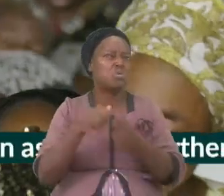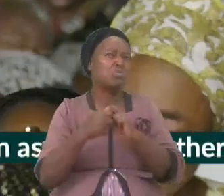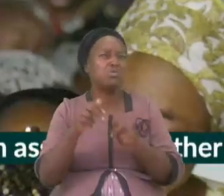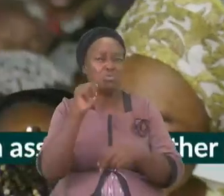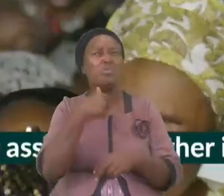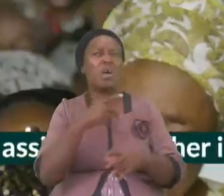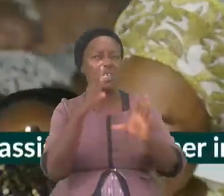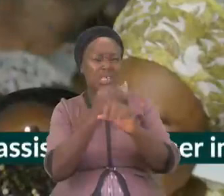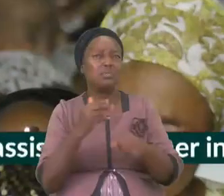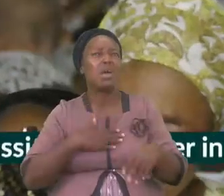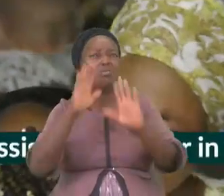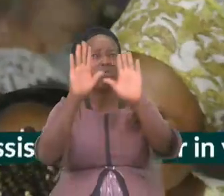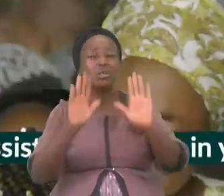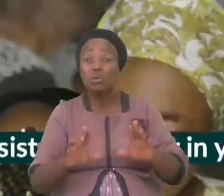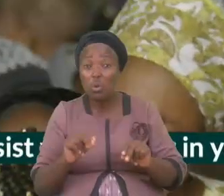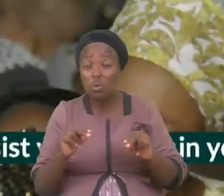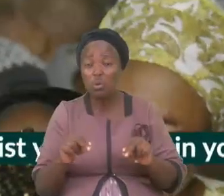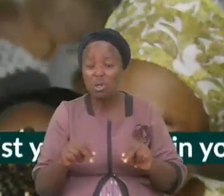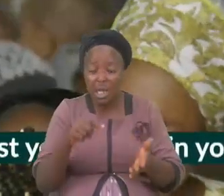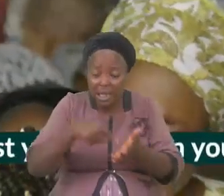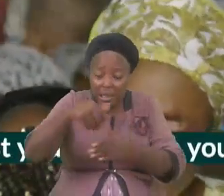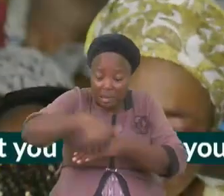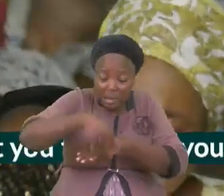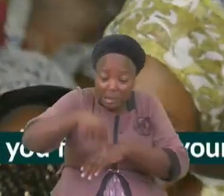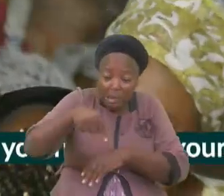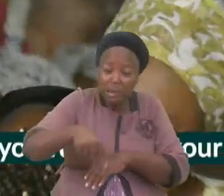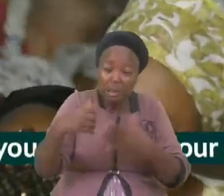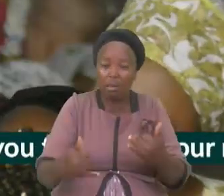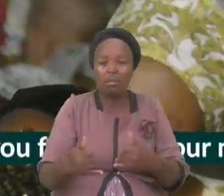God wants you to experience Him tonight